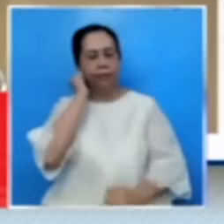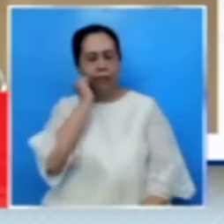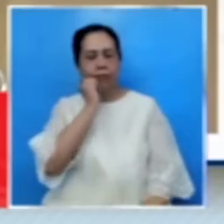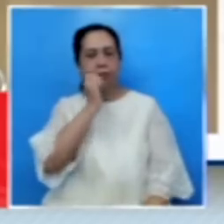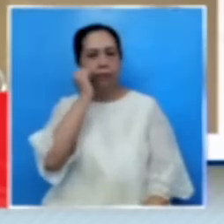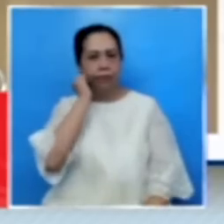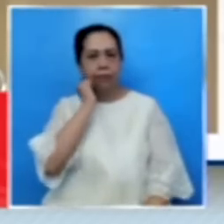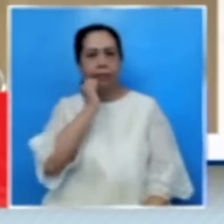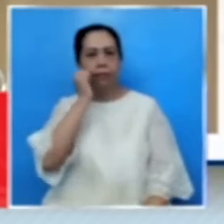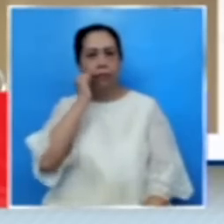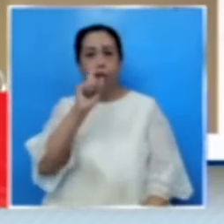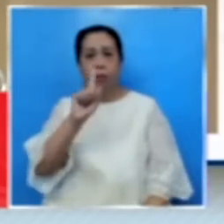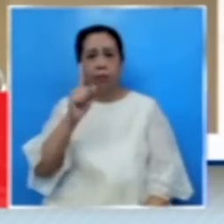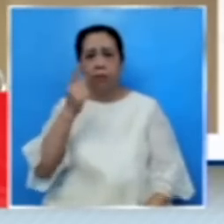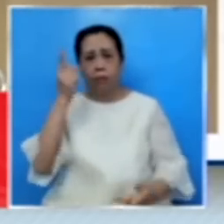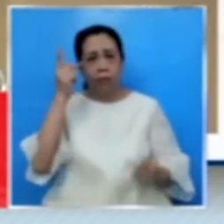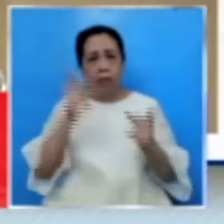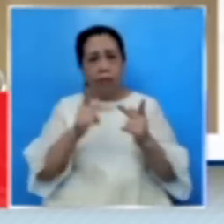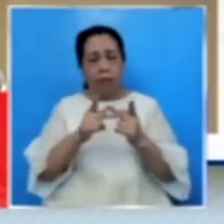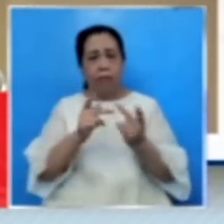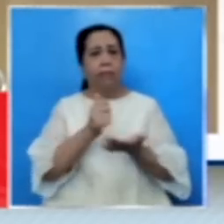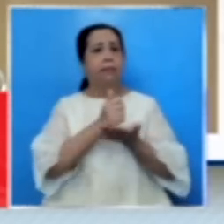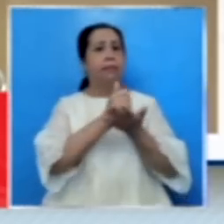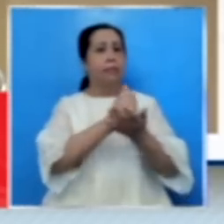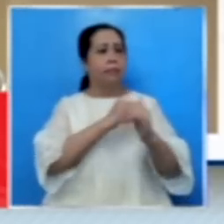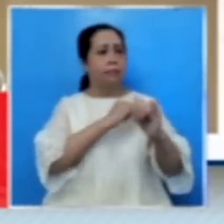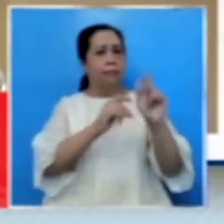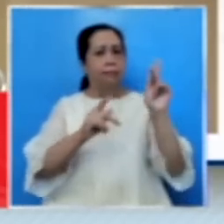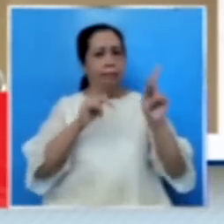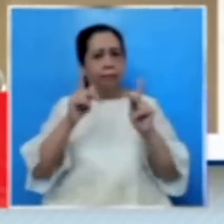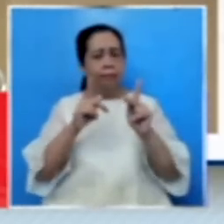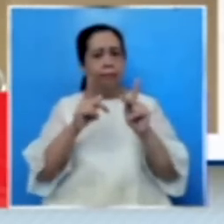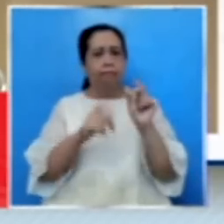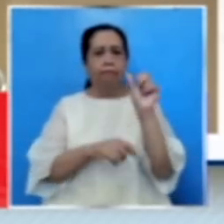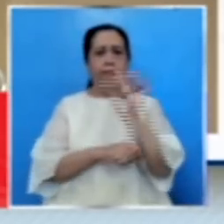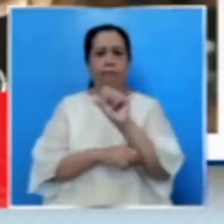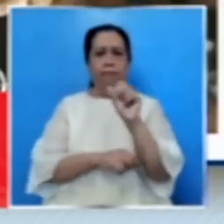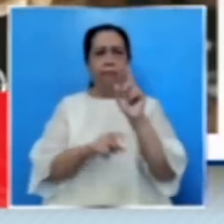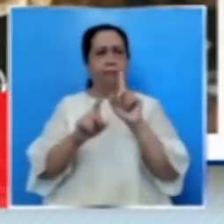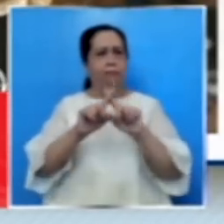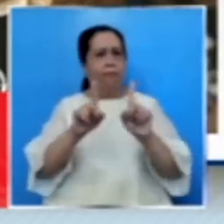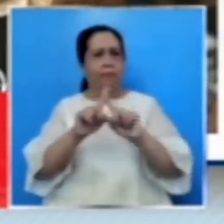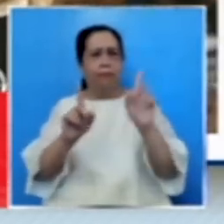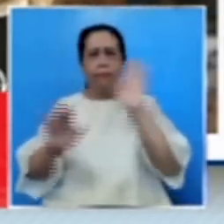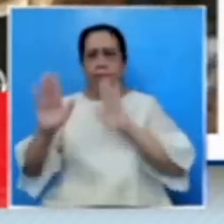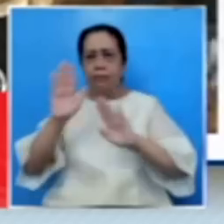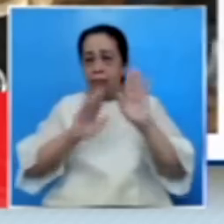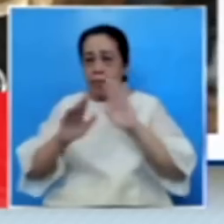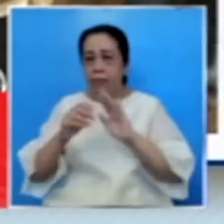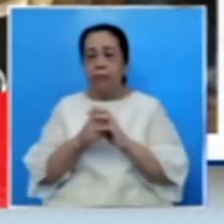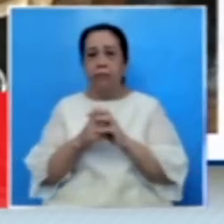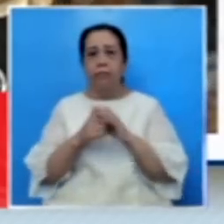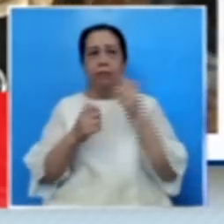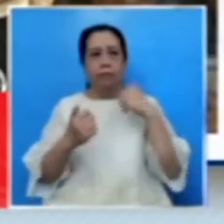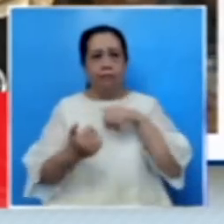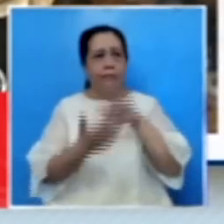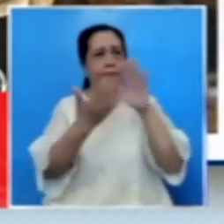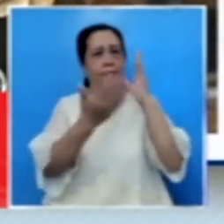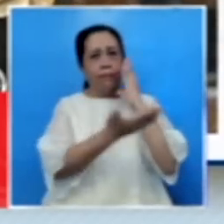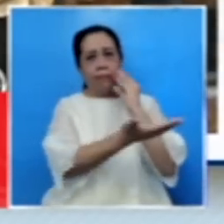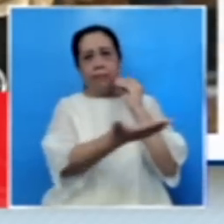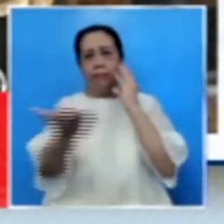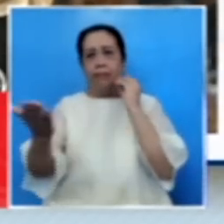to help our fellow men overcome the difficulties they face in their